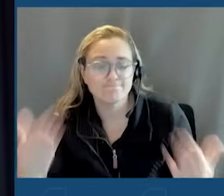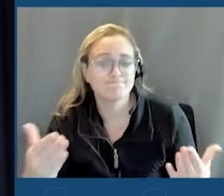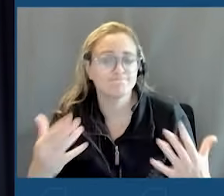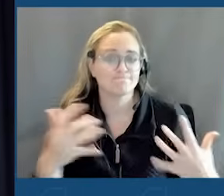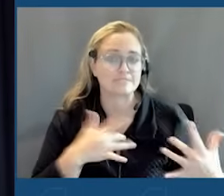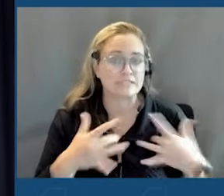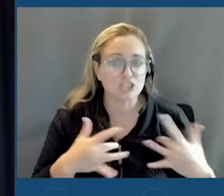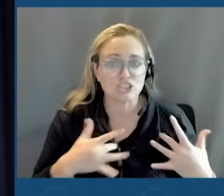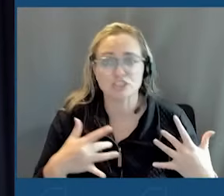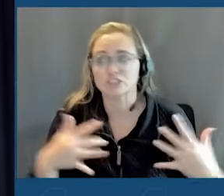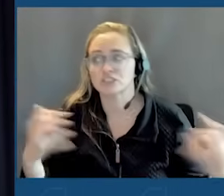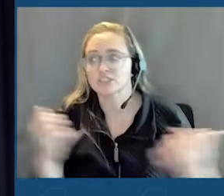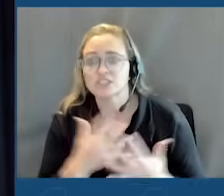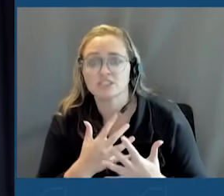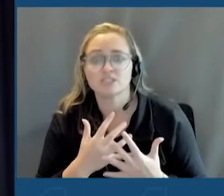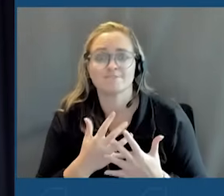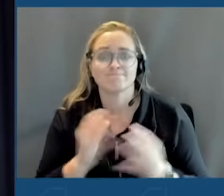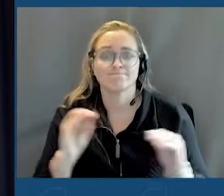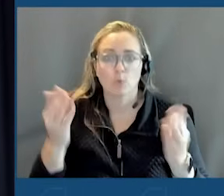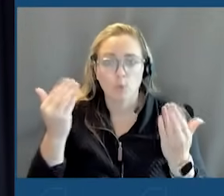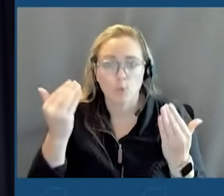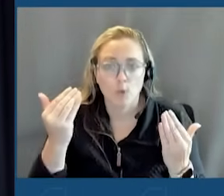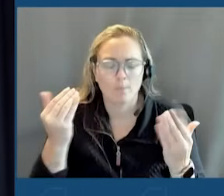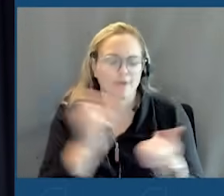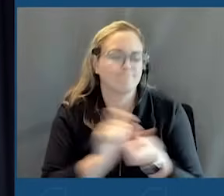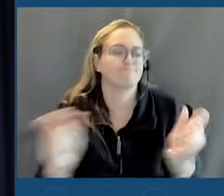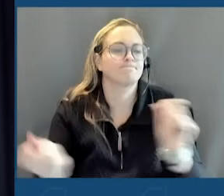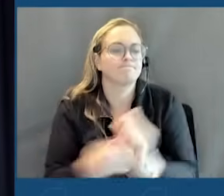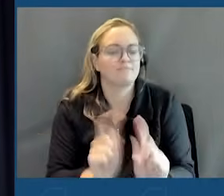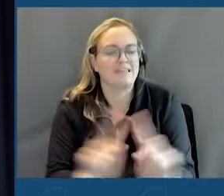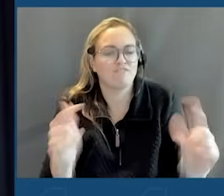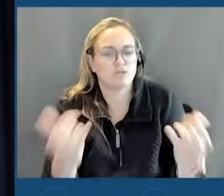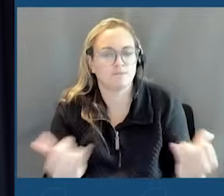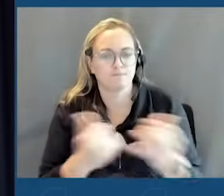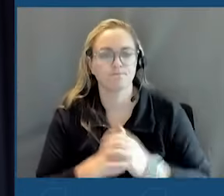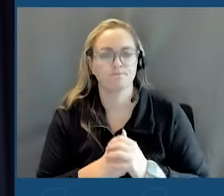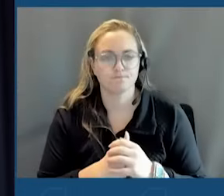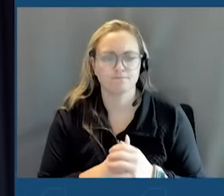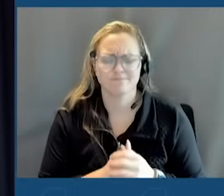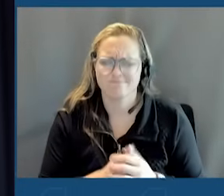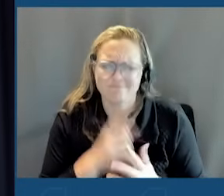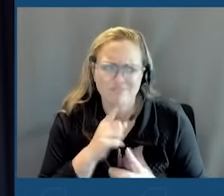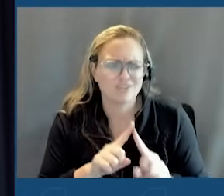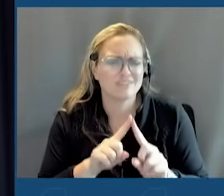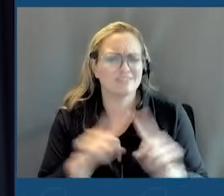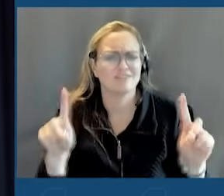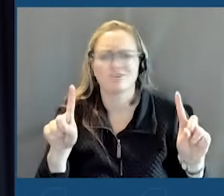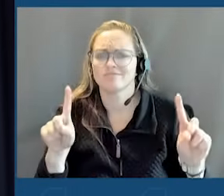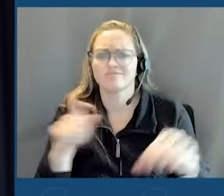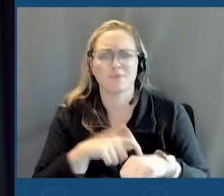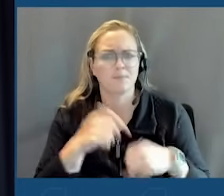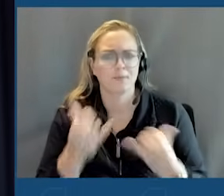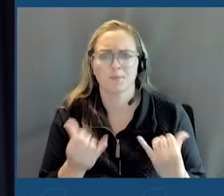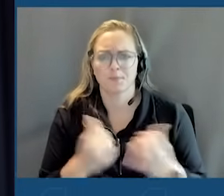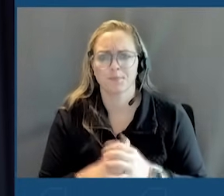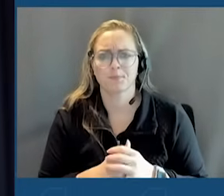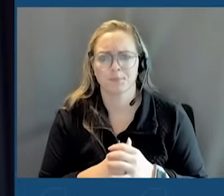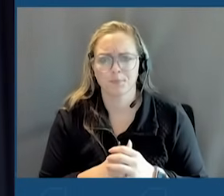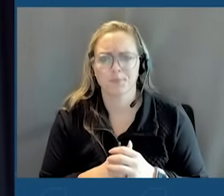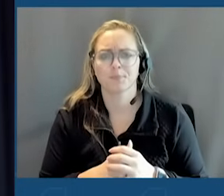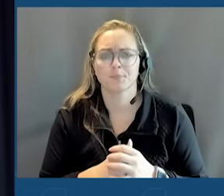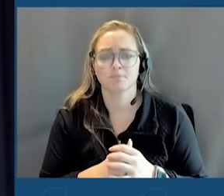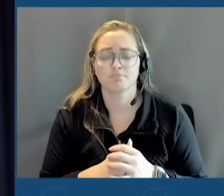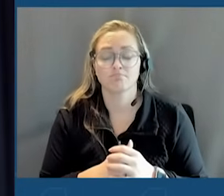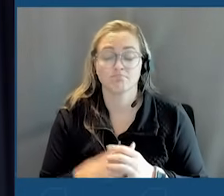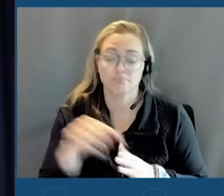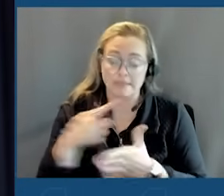hopeless. But everything has changed. It has all changed. We are in a very, very different place. By the end of this week,